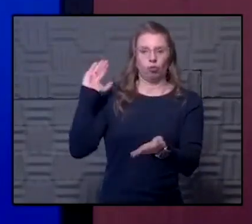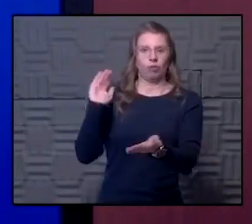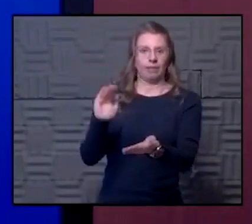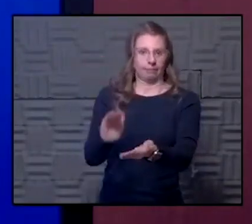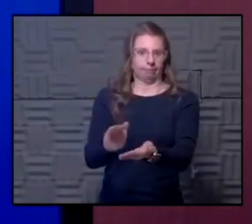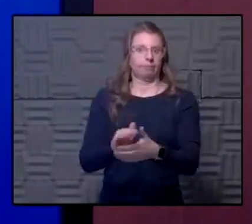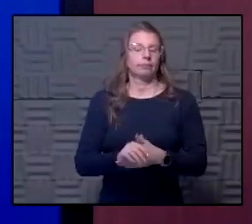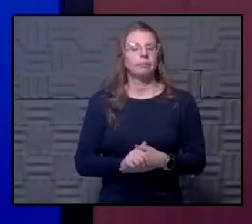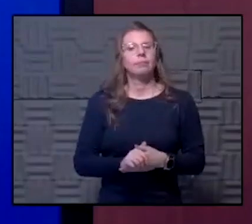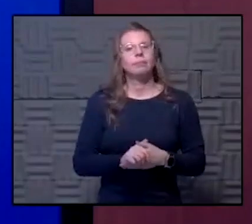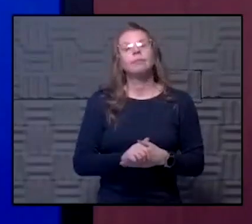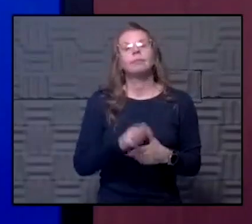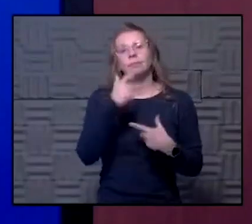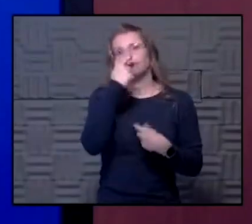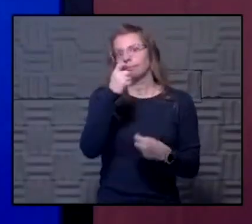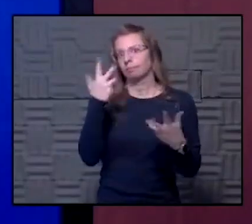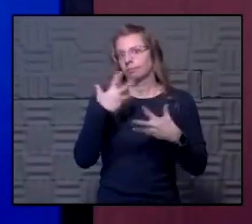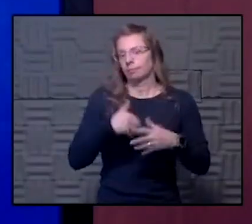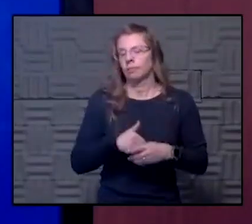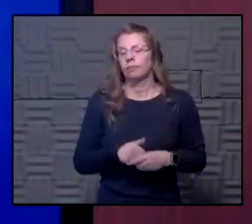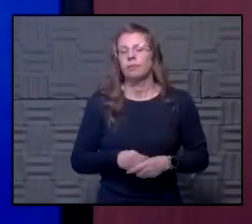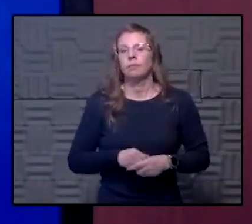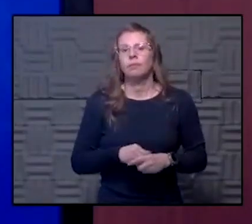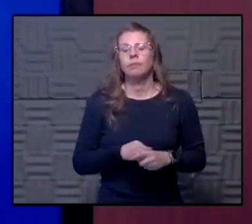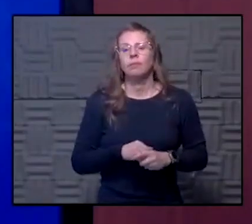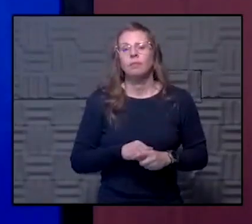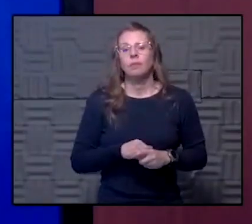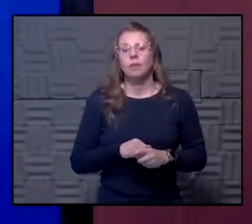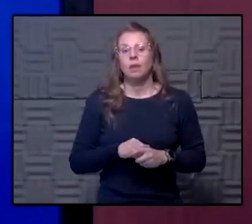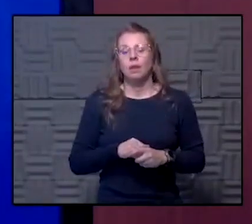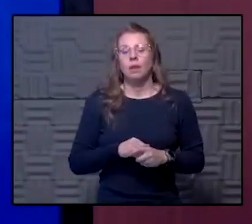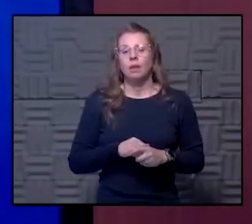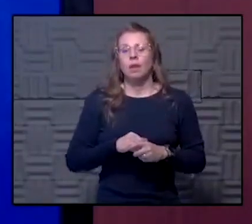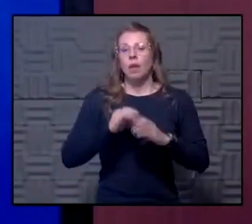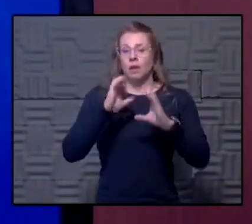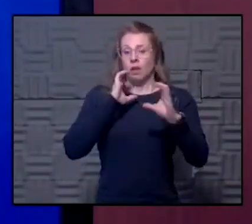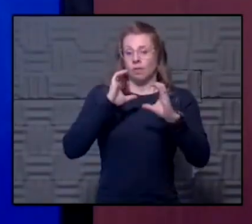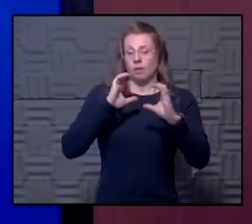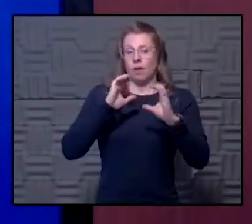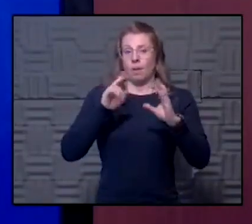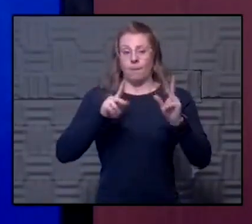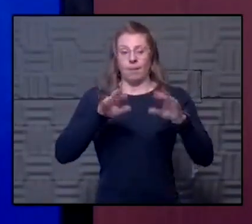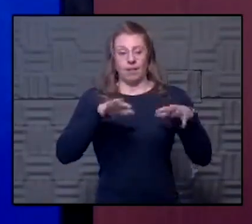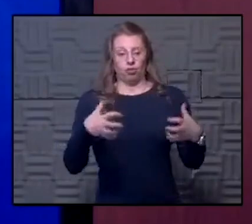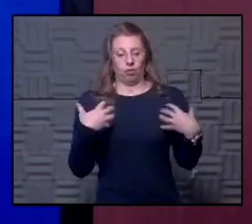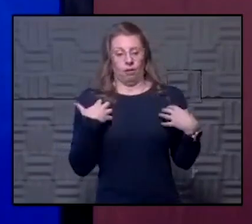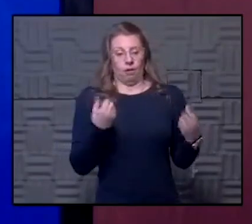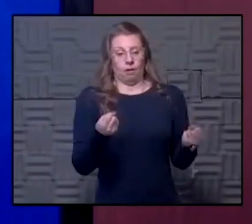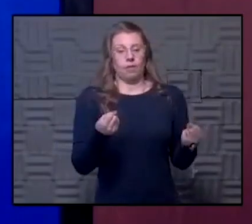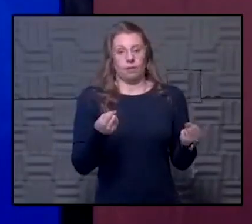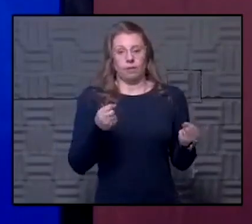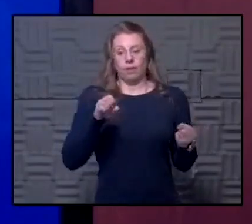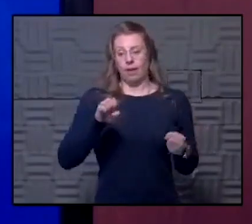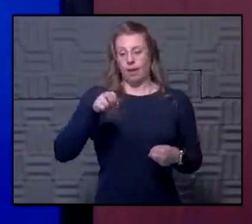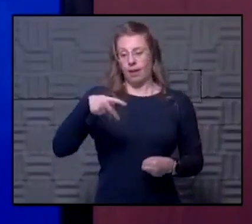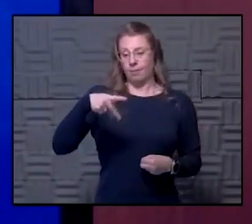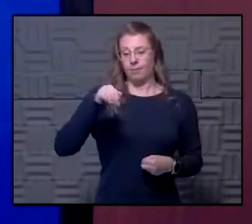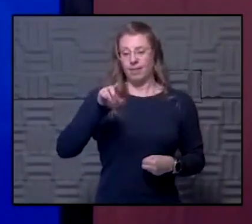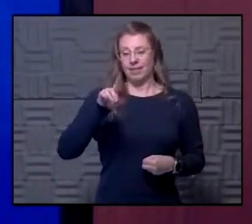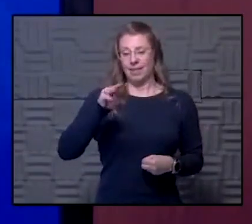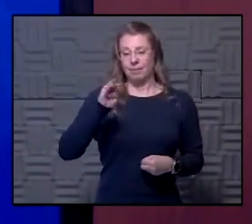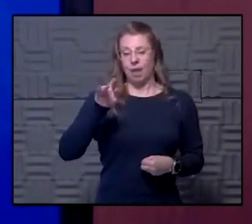Interestingly enough, there's a lot of conversation in the population health and epidemiology communities about why that